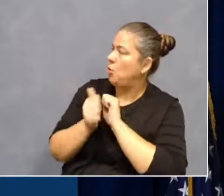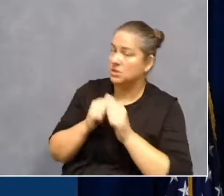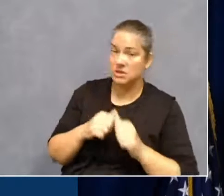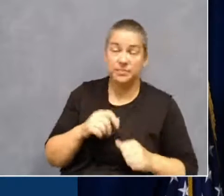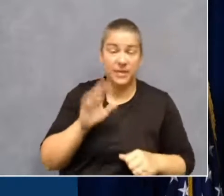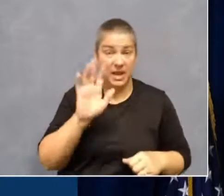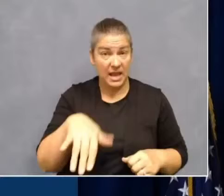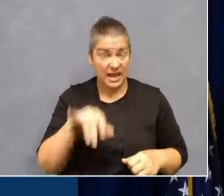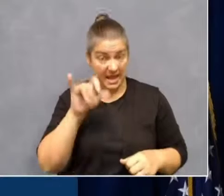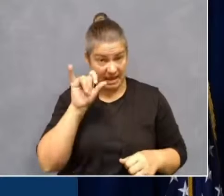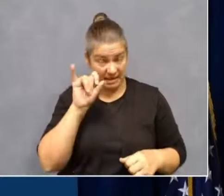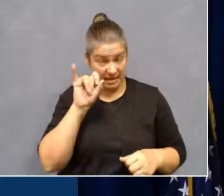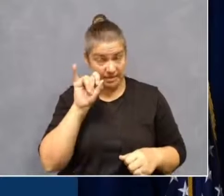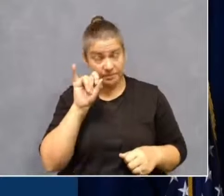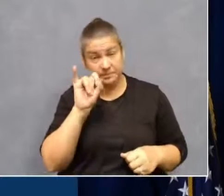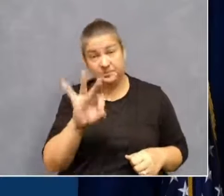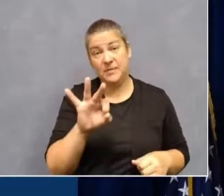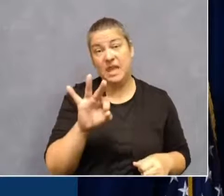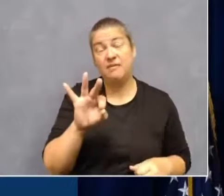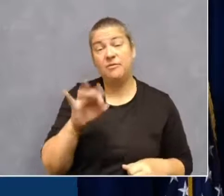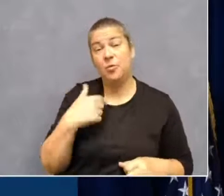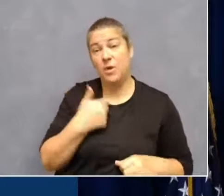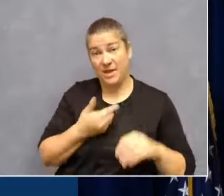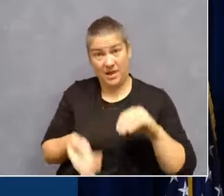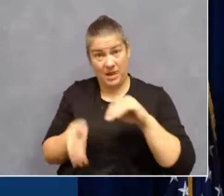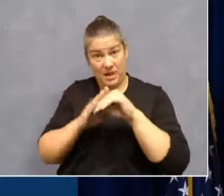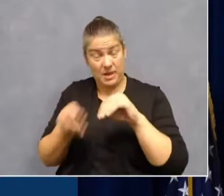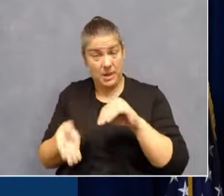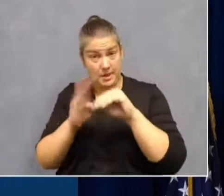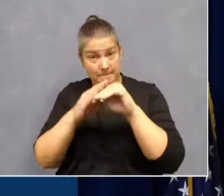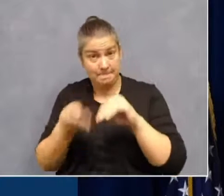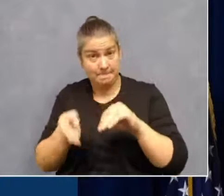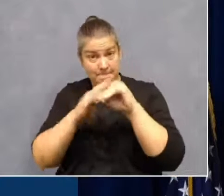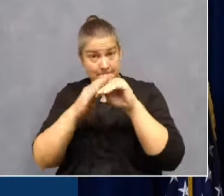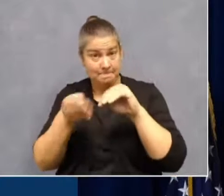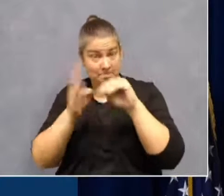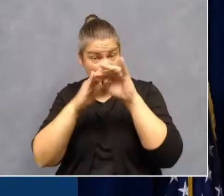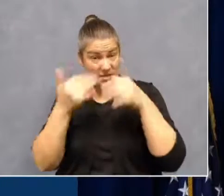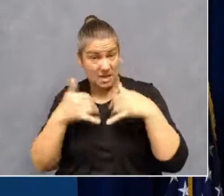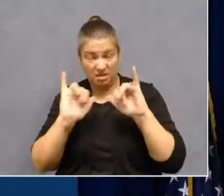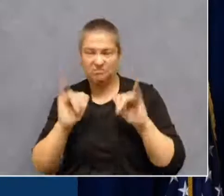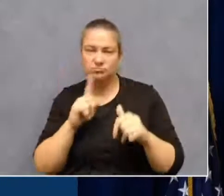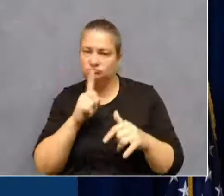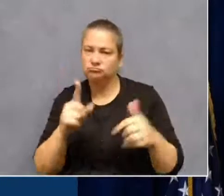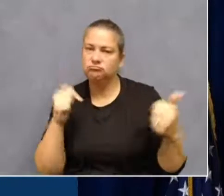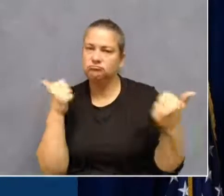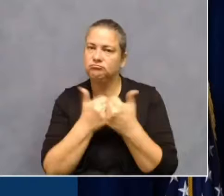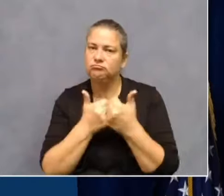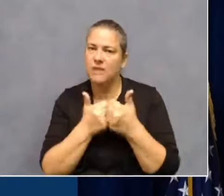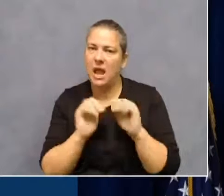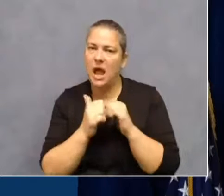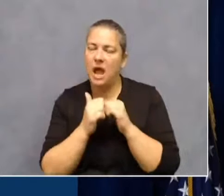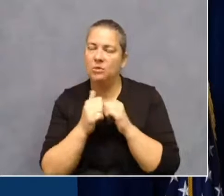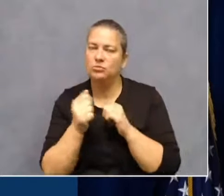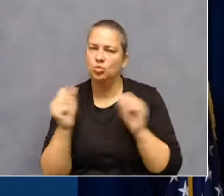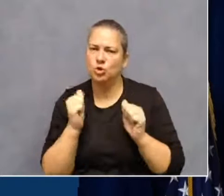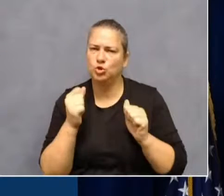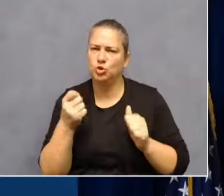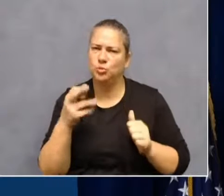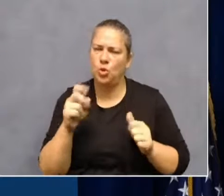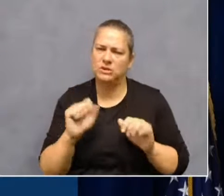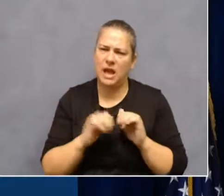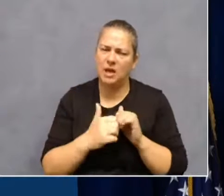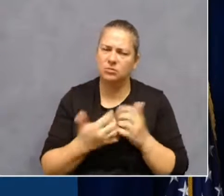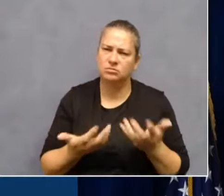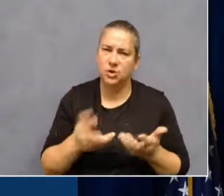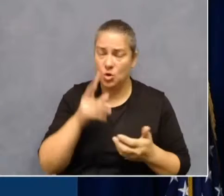of cases exploding, it is going to make it a real challenge with winter sports. You look at the number of counties